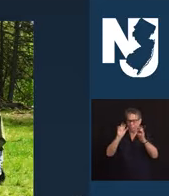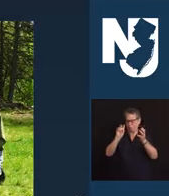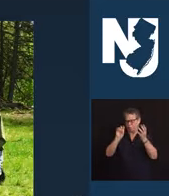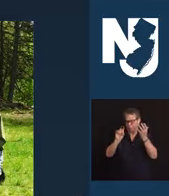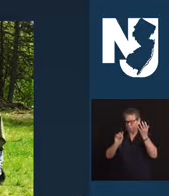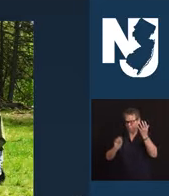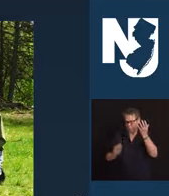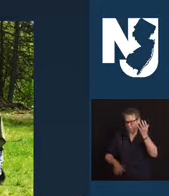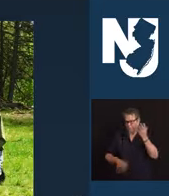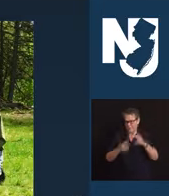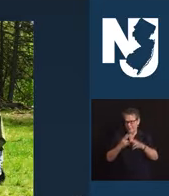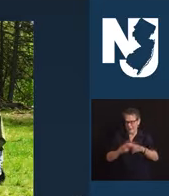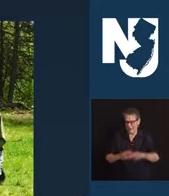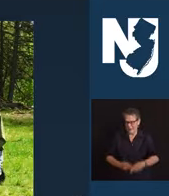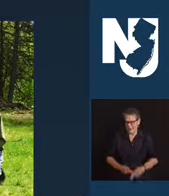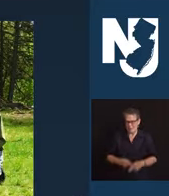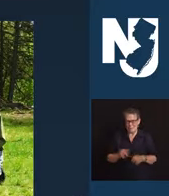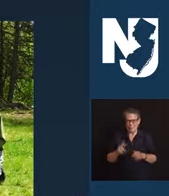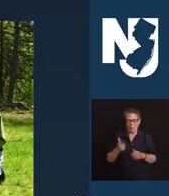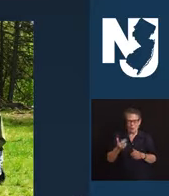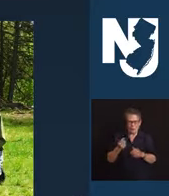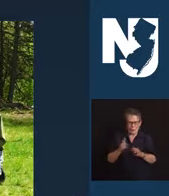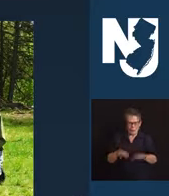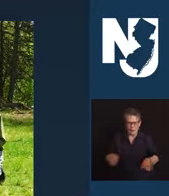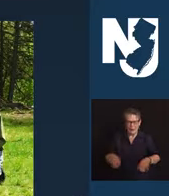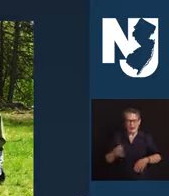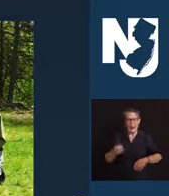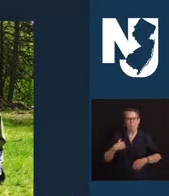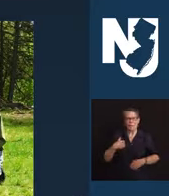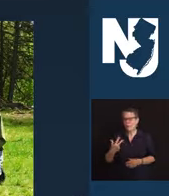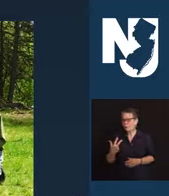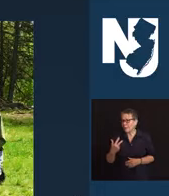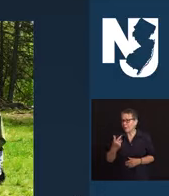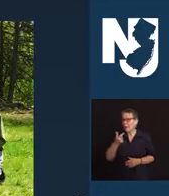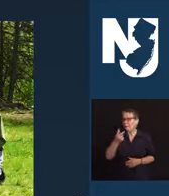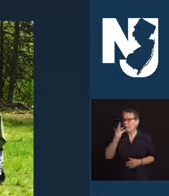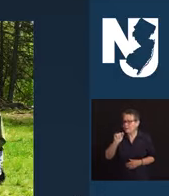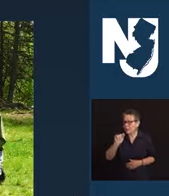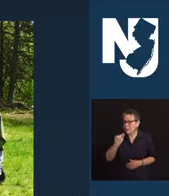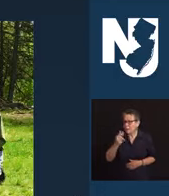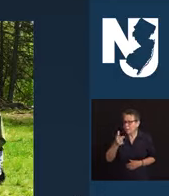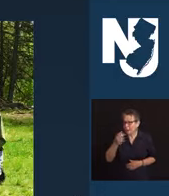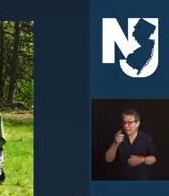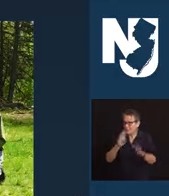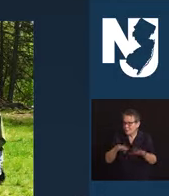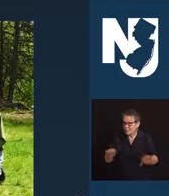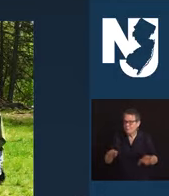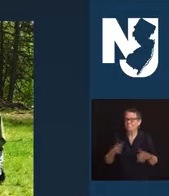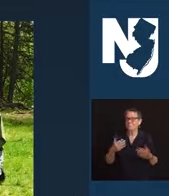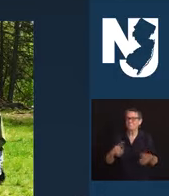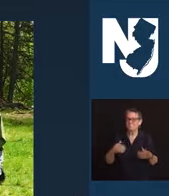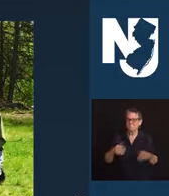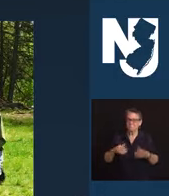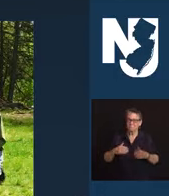and Naomi, and her 3 great-grandchildren, Lev, Leo, and Lila.